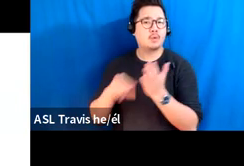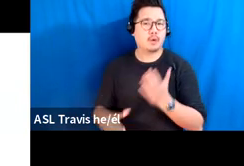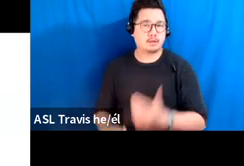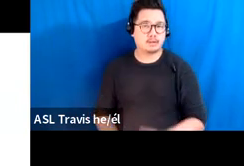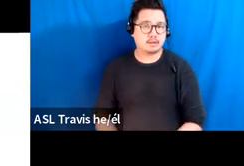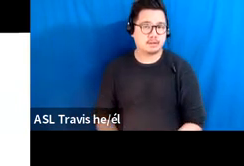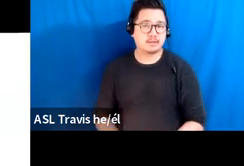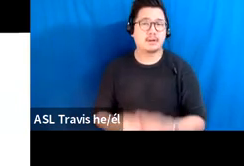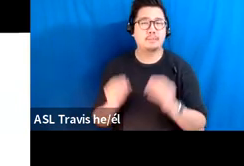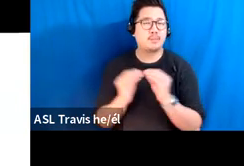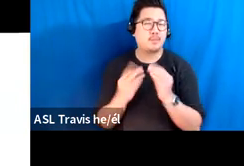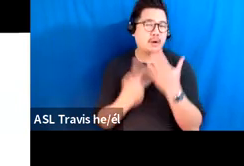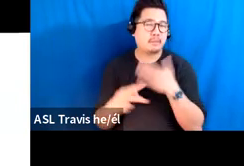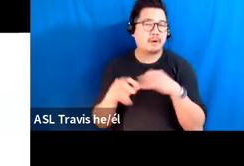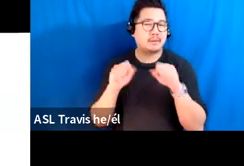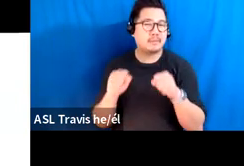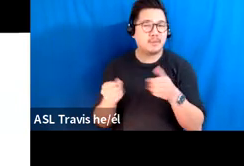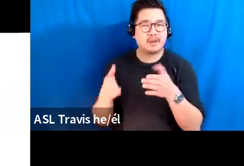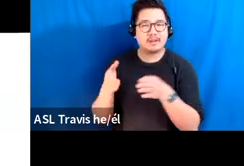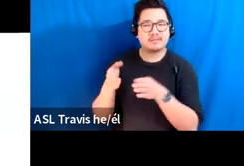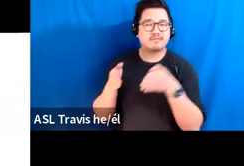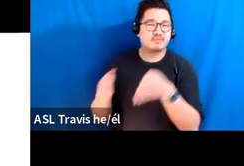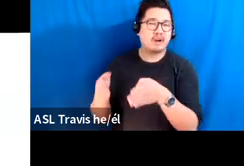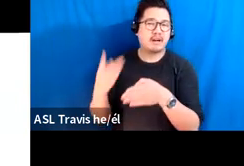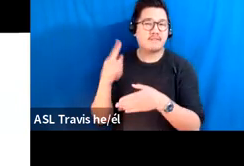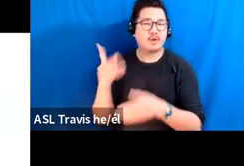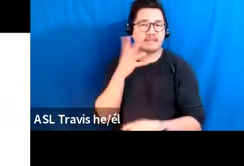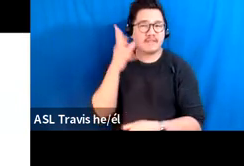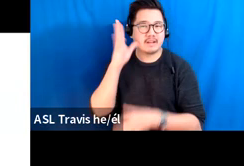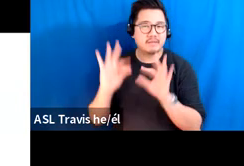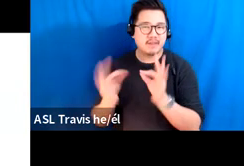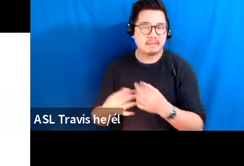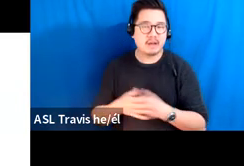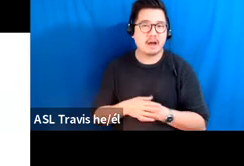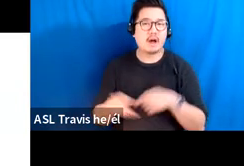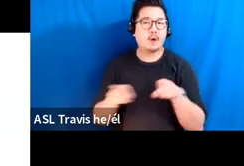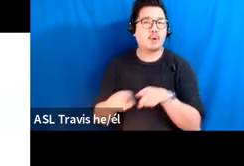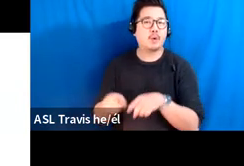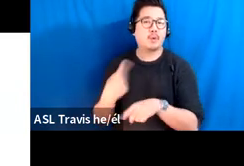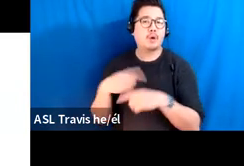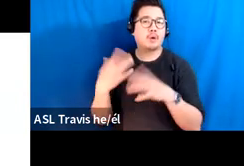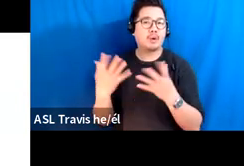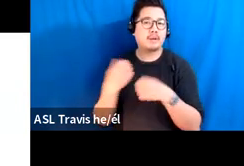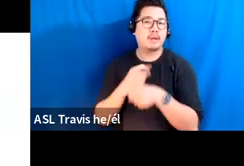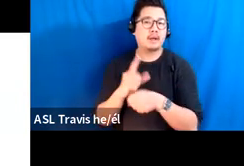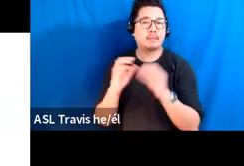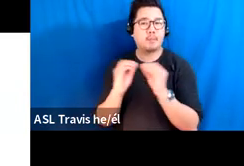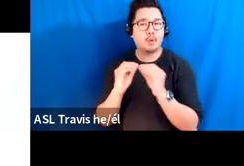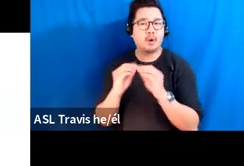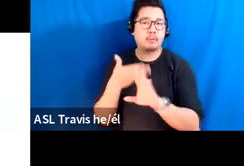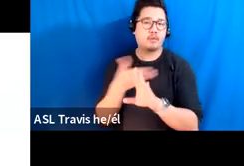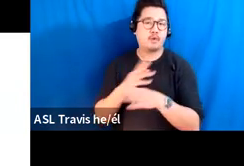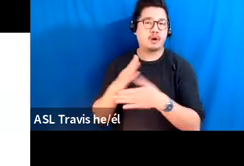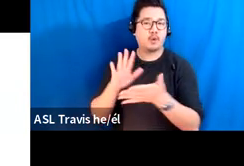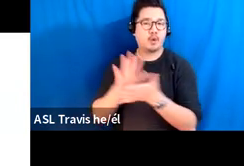more predictable pathways for our families and we want to create more preschool seats so as we move